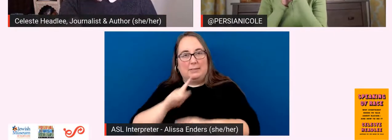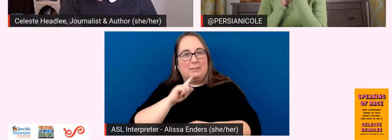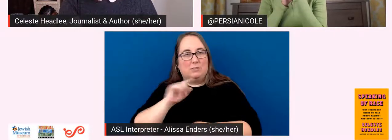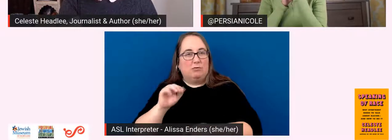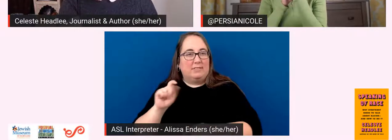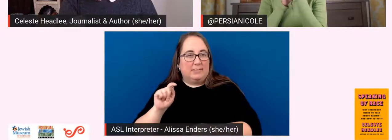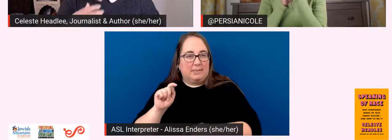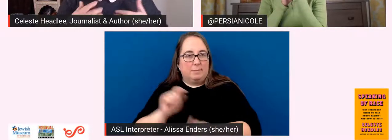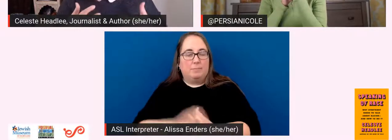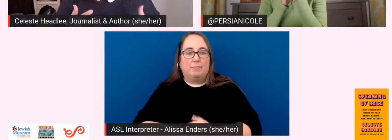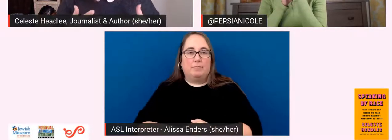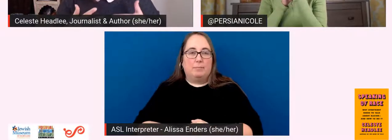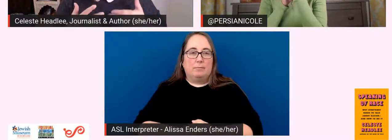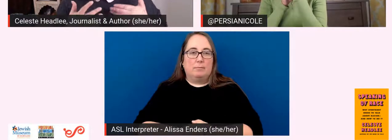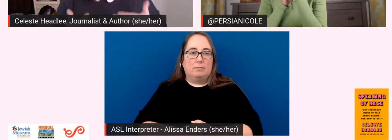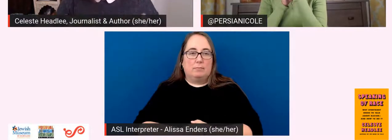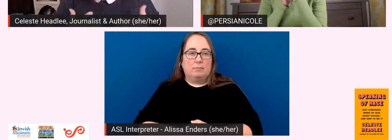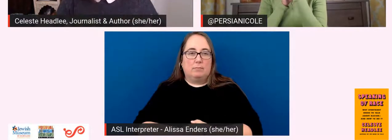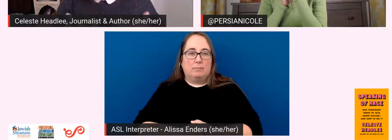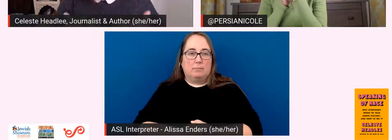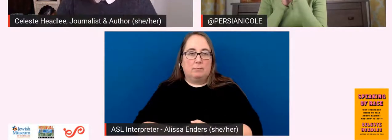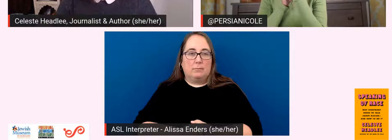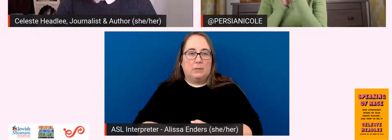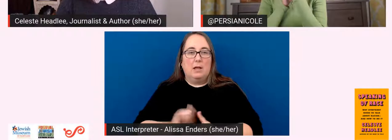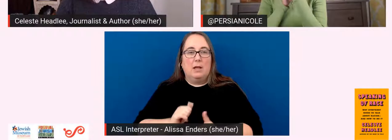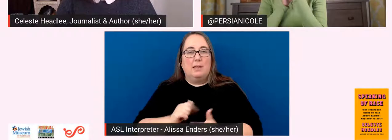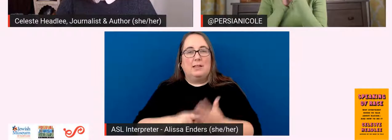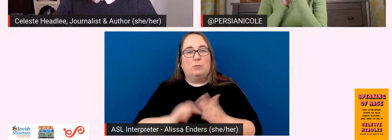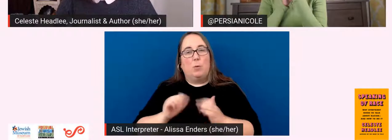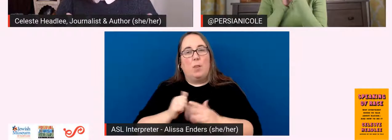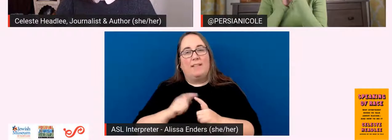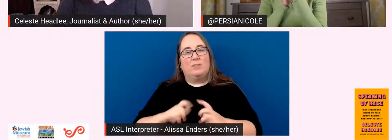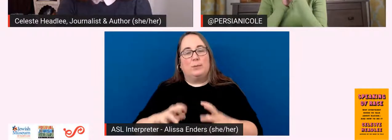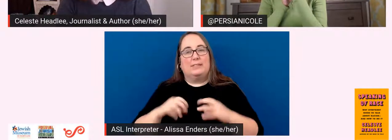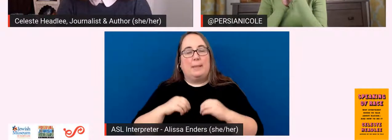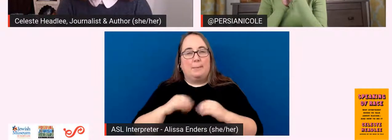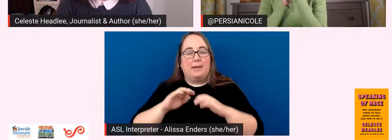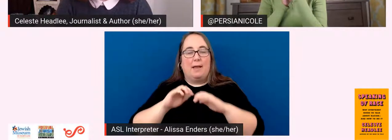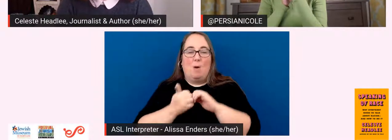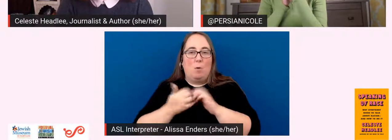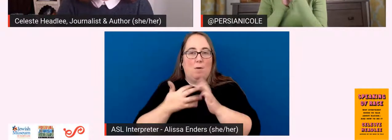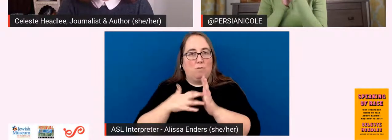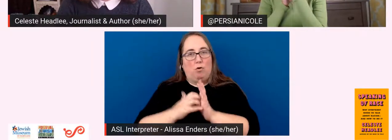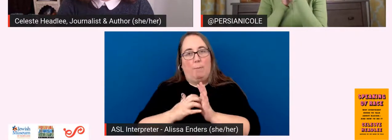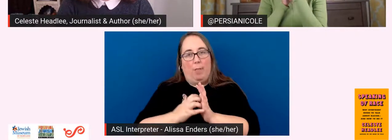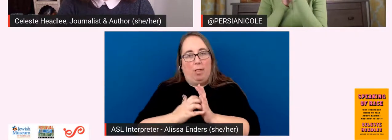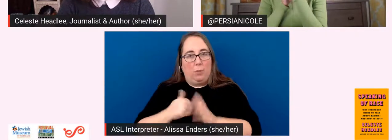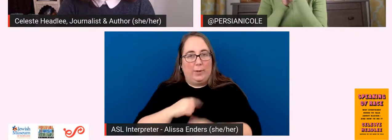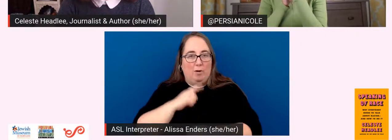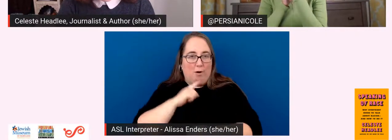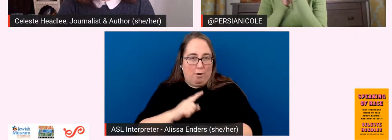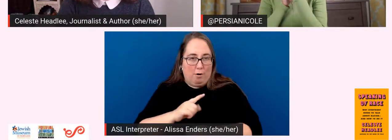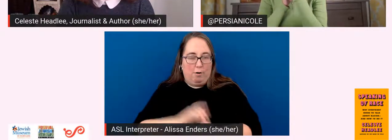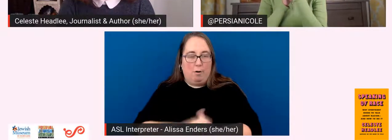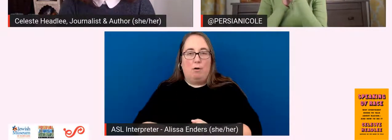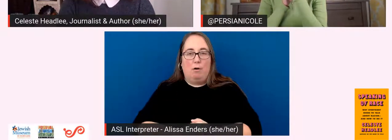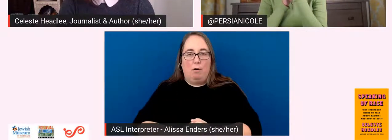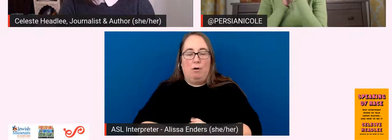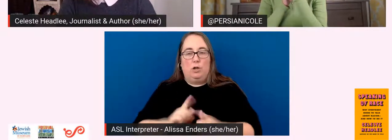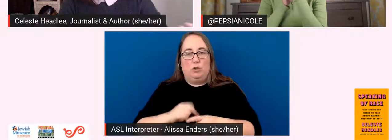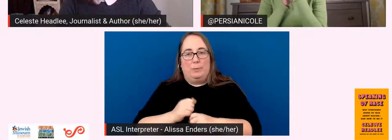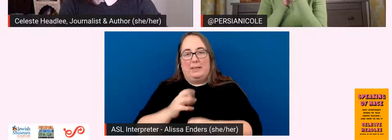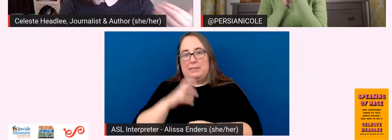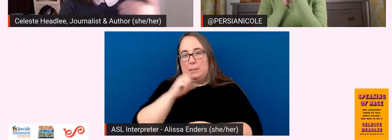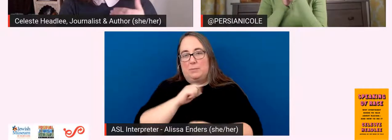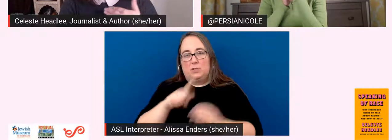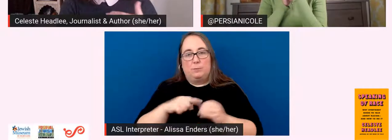Mm-hmm. This is sort of what we all have to accept, how vulnerable we are to make these assumptions